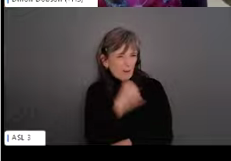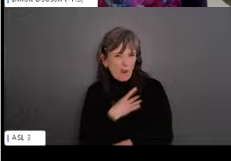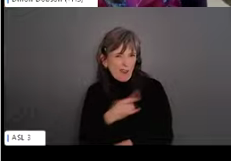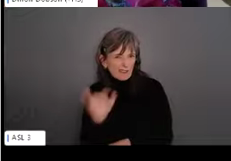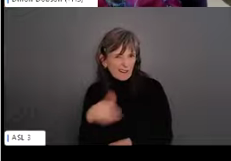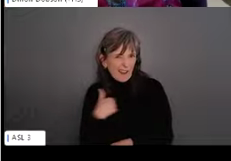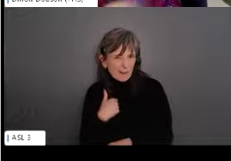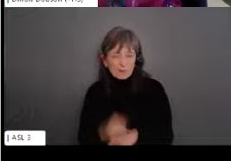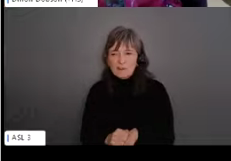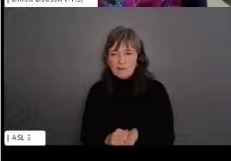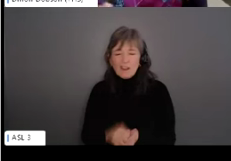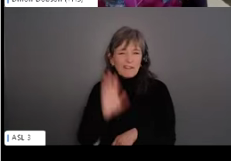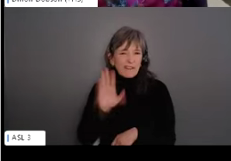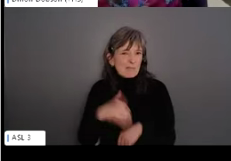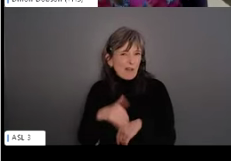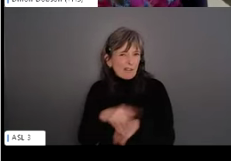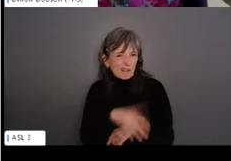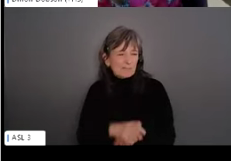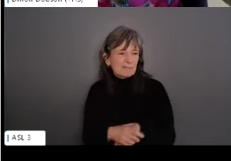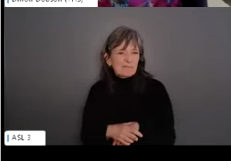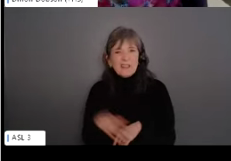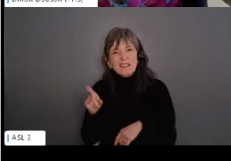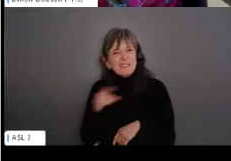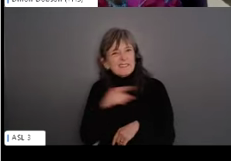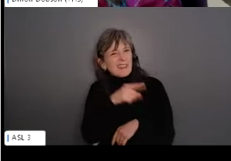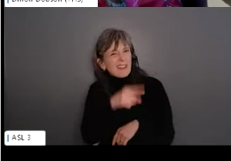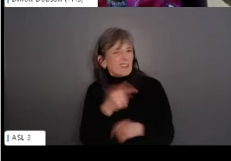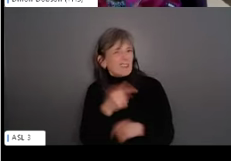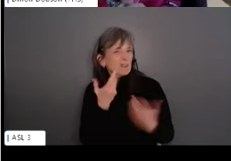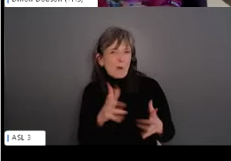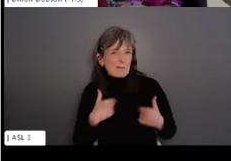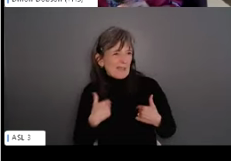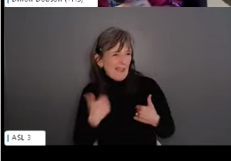a nuisance, or they never wanted me to get pets anyway, right?